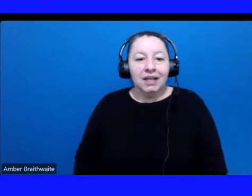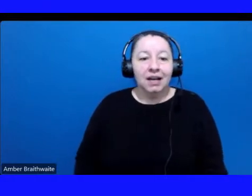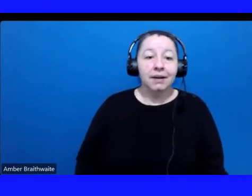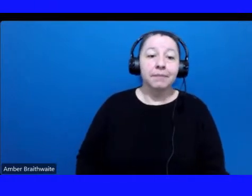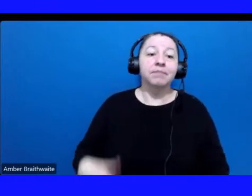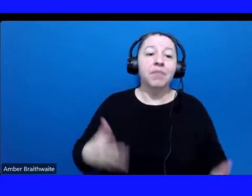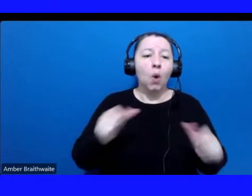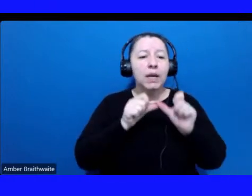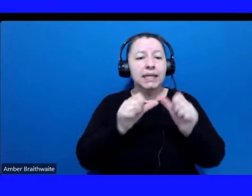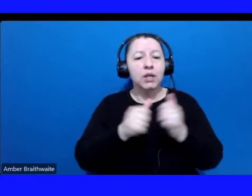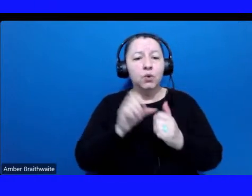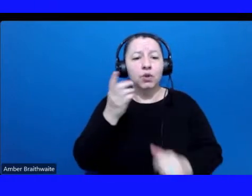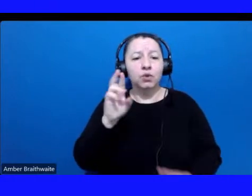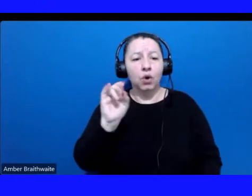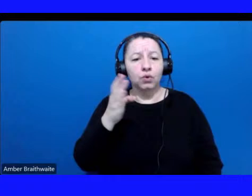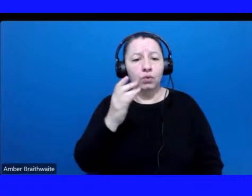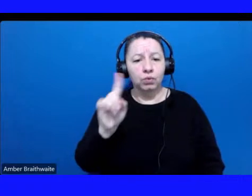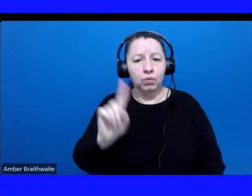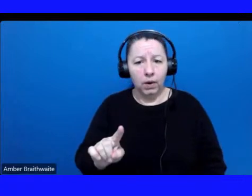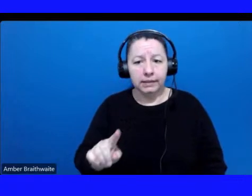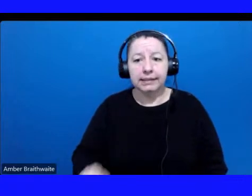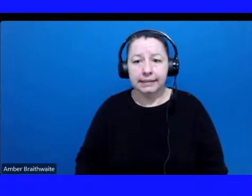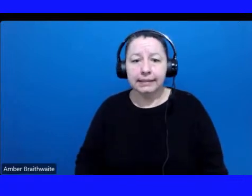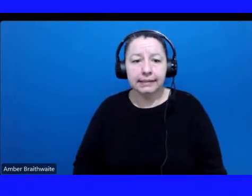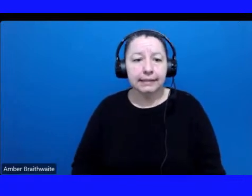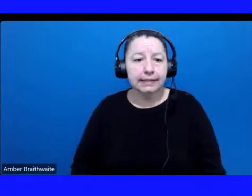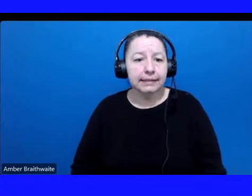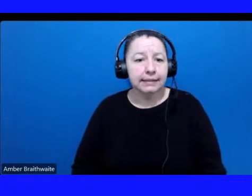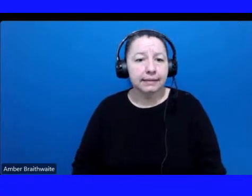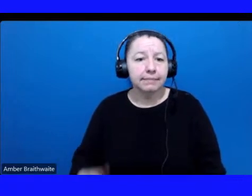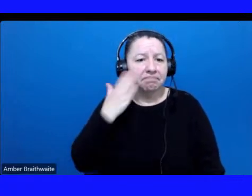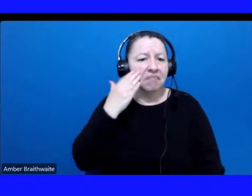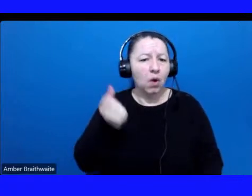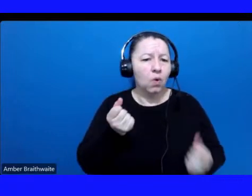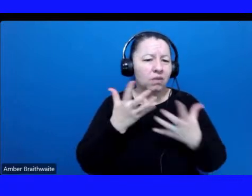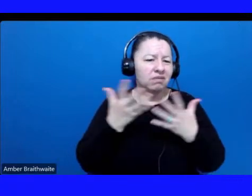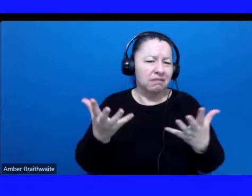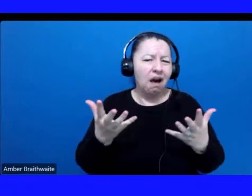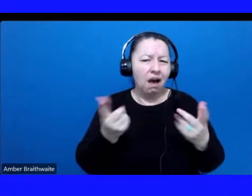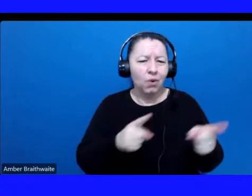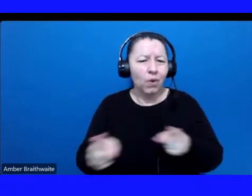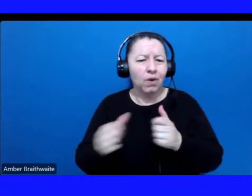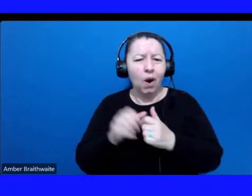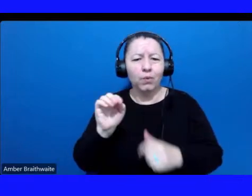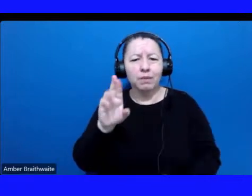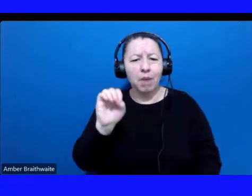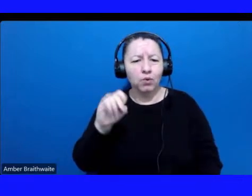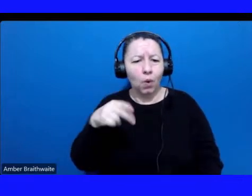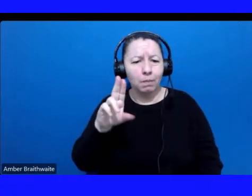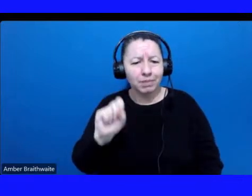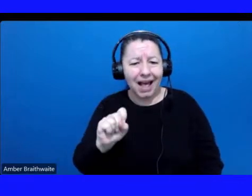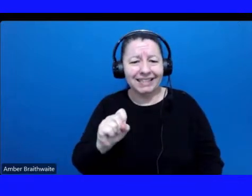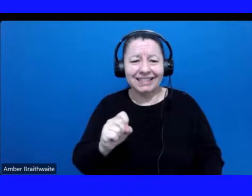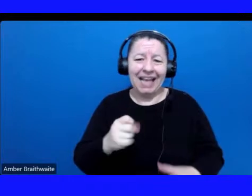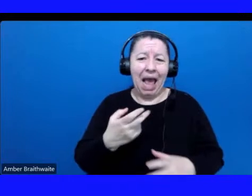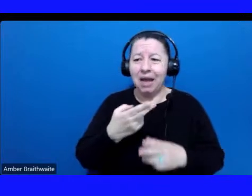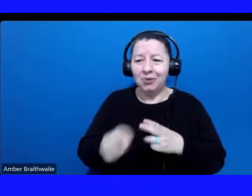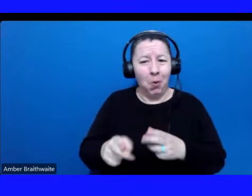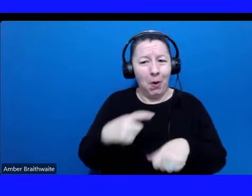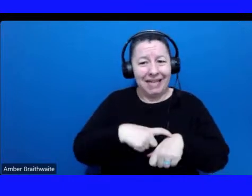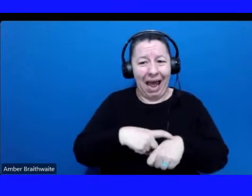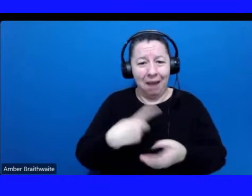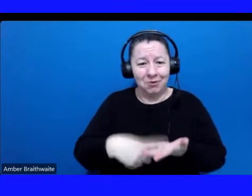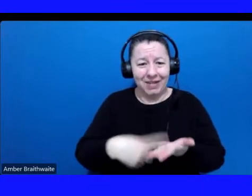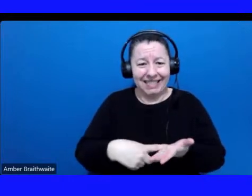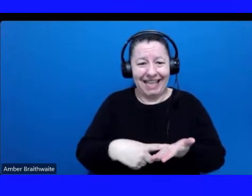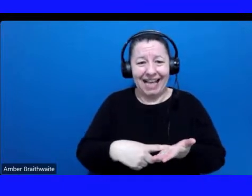health emergency. A significant undertaking to get all these individuals recertified when it is